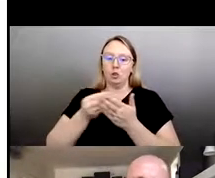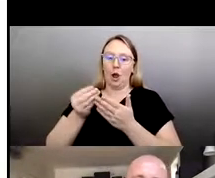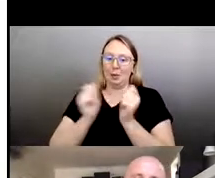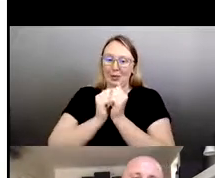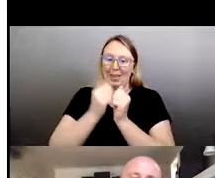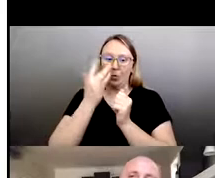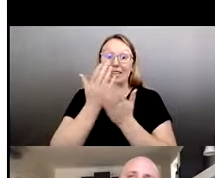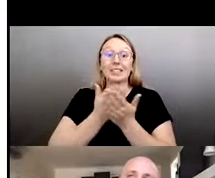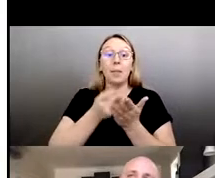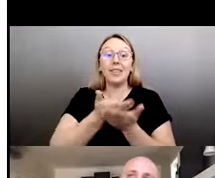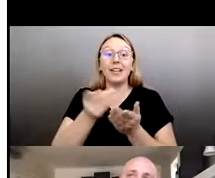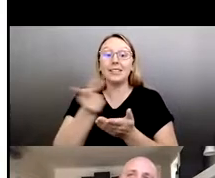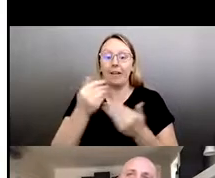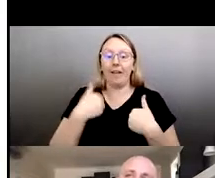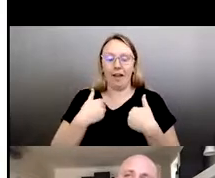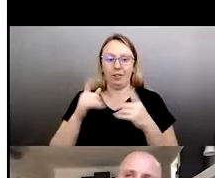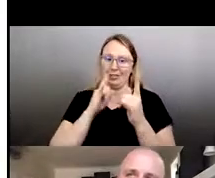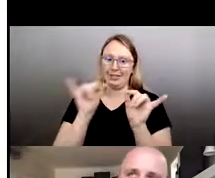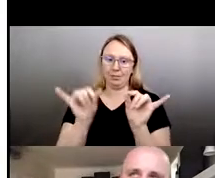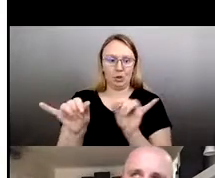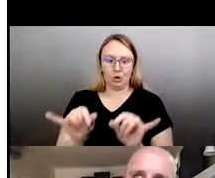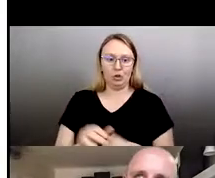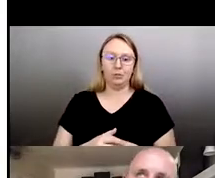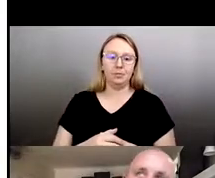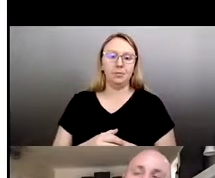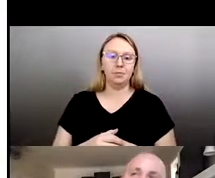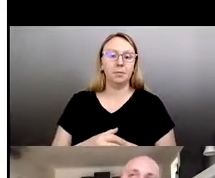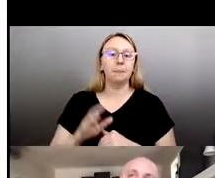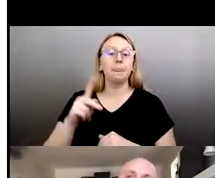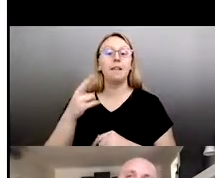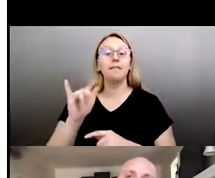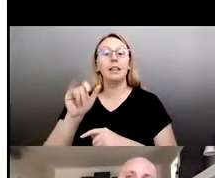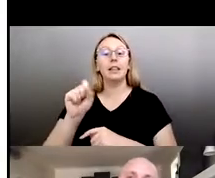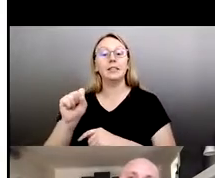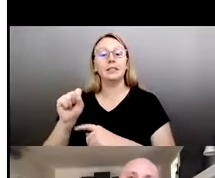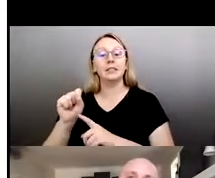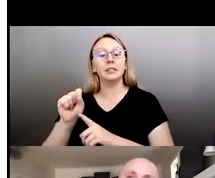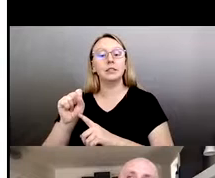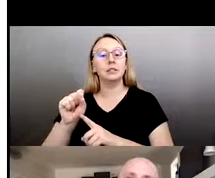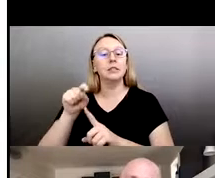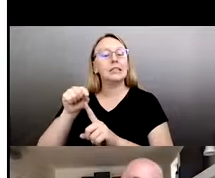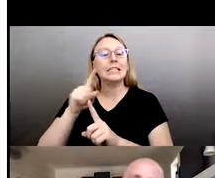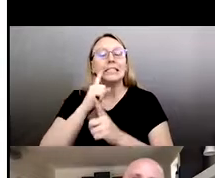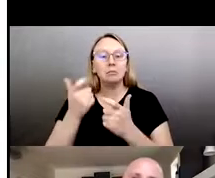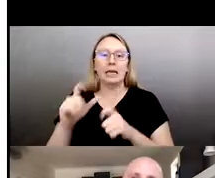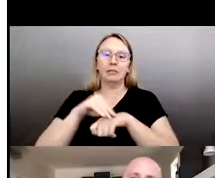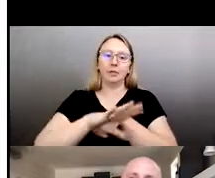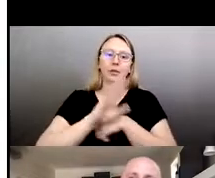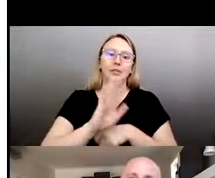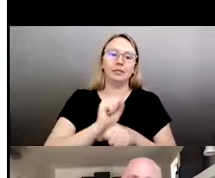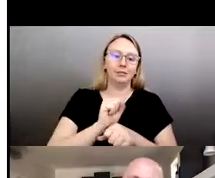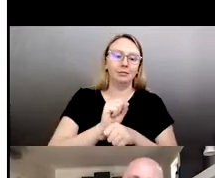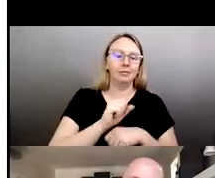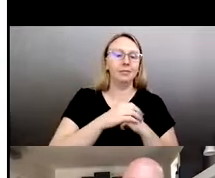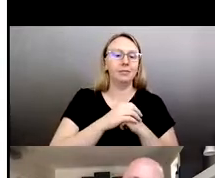And I mentioned Phyllis Kind as being really instrumental in supporting Roger's career. The Phyllis Kind Gallery was also another space where these artists